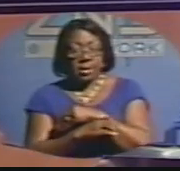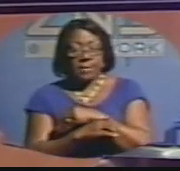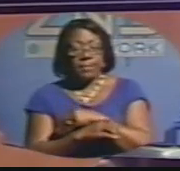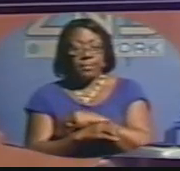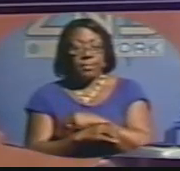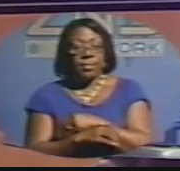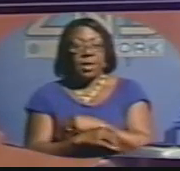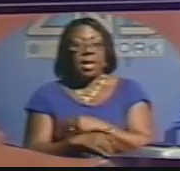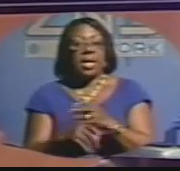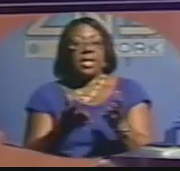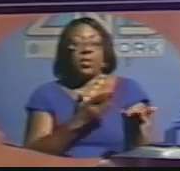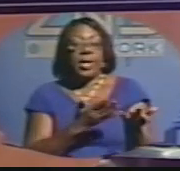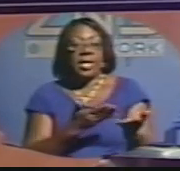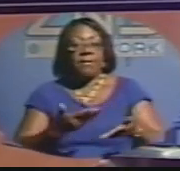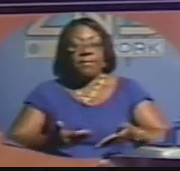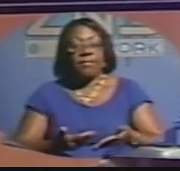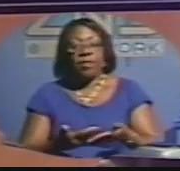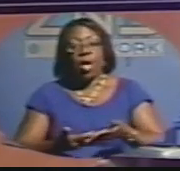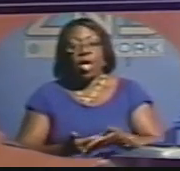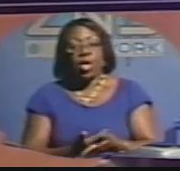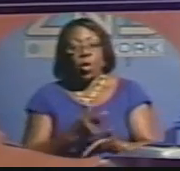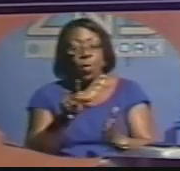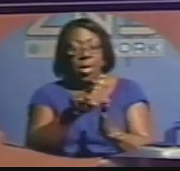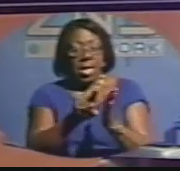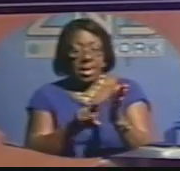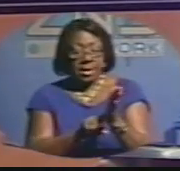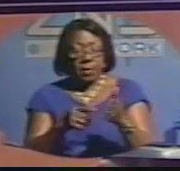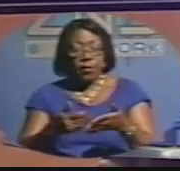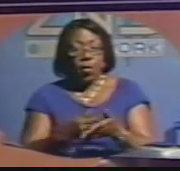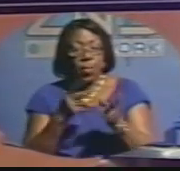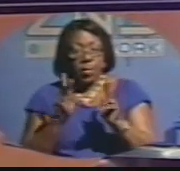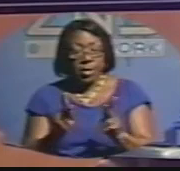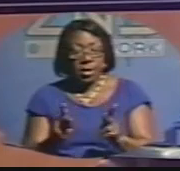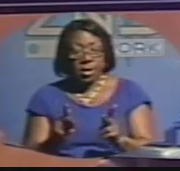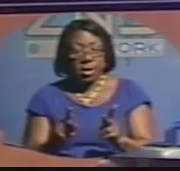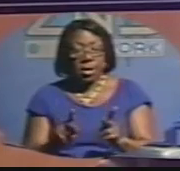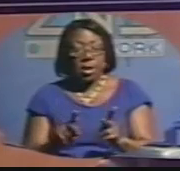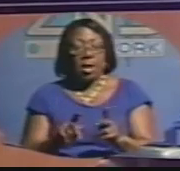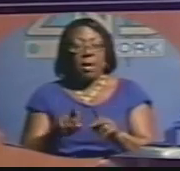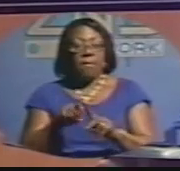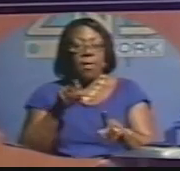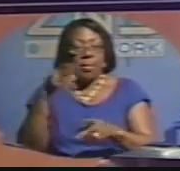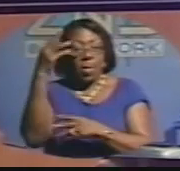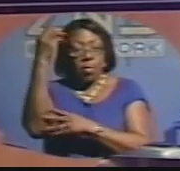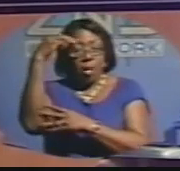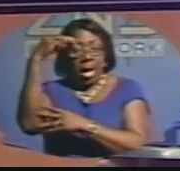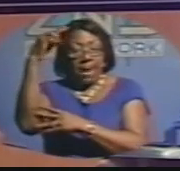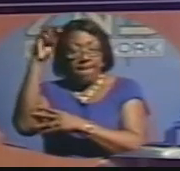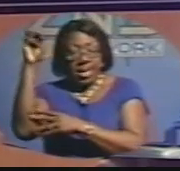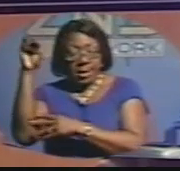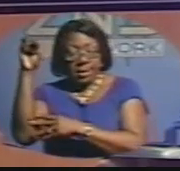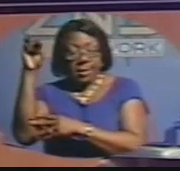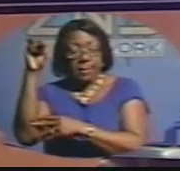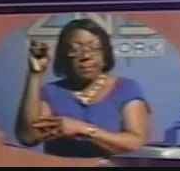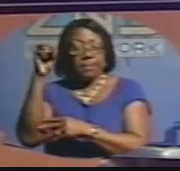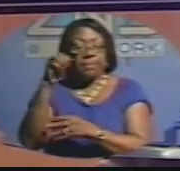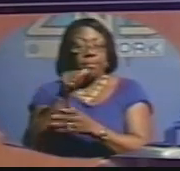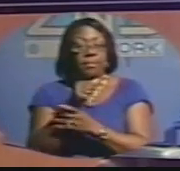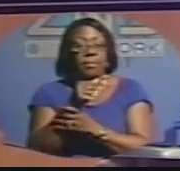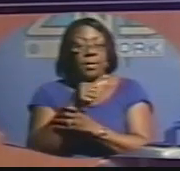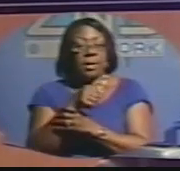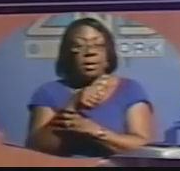candidates from Prime Minister Perry Christie. Only two Foreign Service members will remain, Paulette Bethel, ambassador and